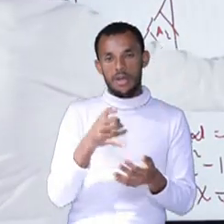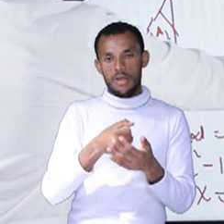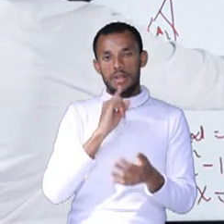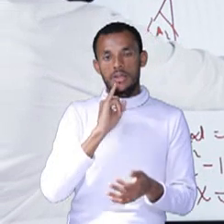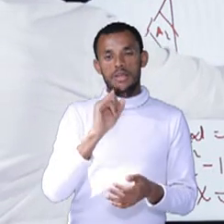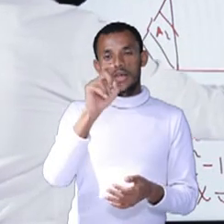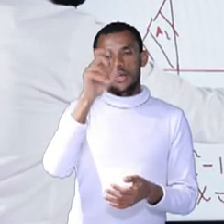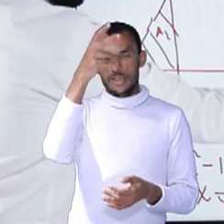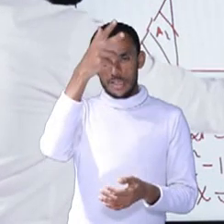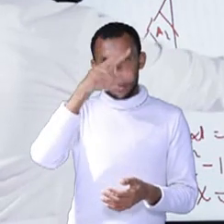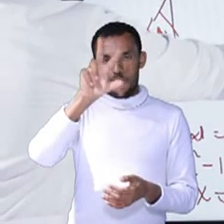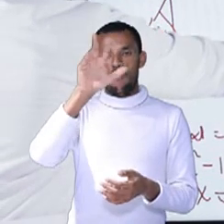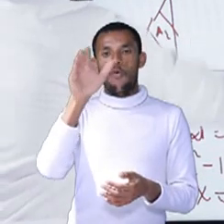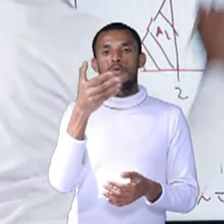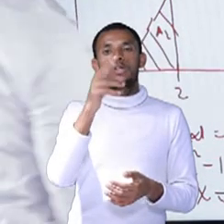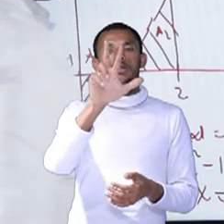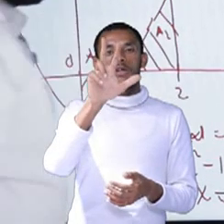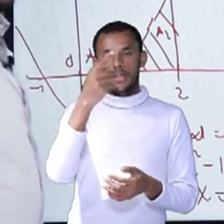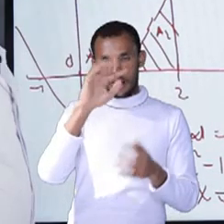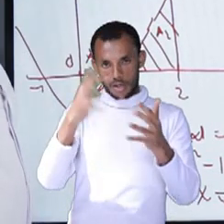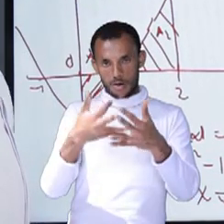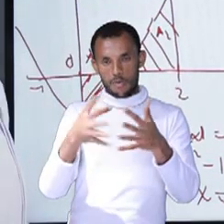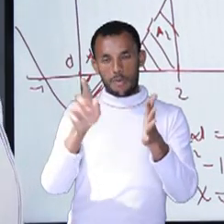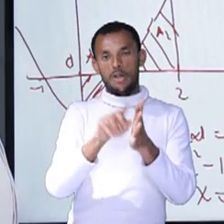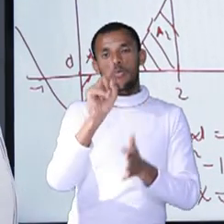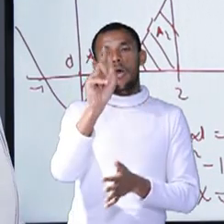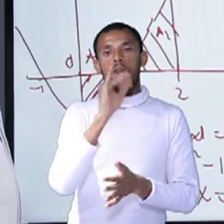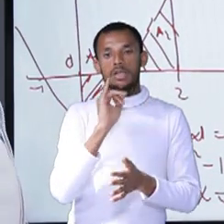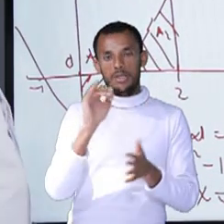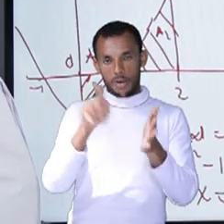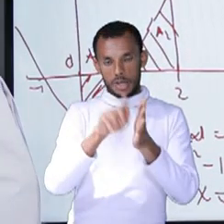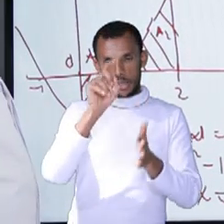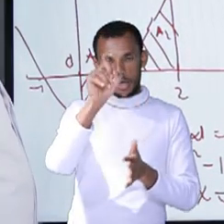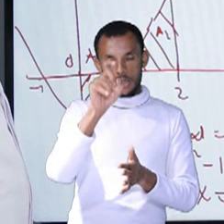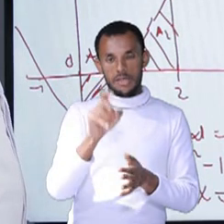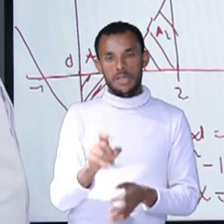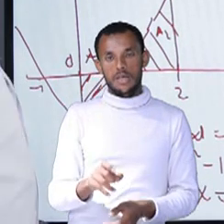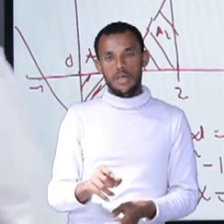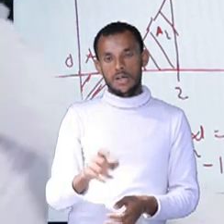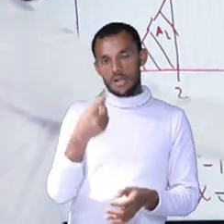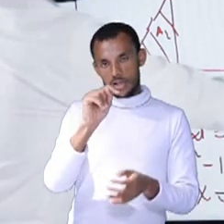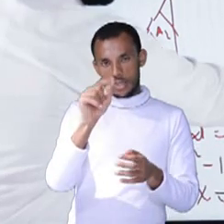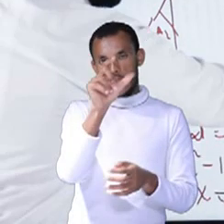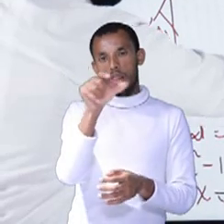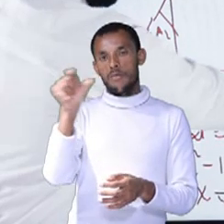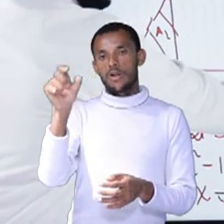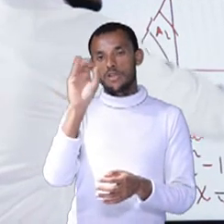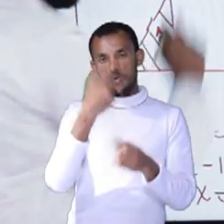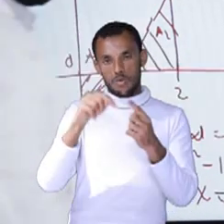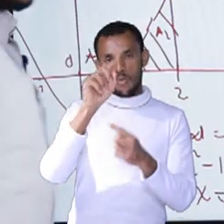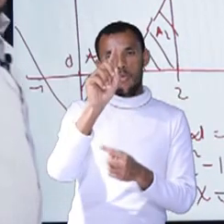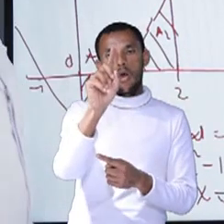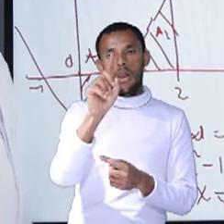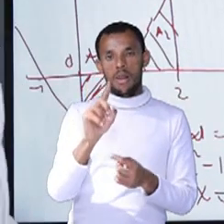is x cubed over 3, and the integration of minus 1 is minus x on the interval 0 to 1.